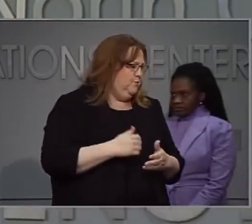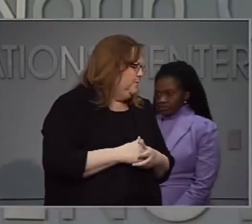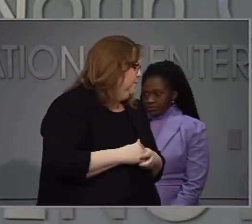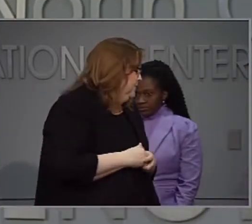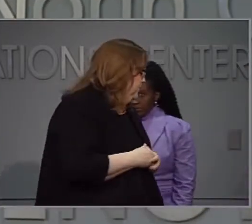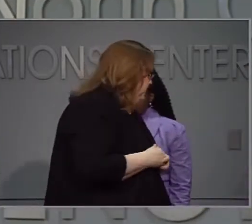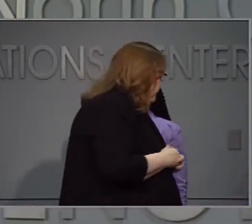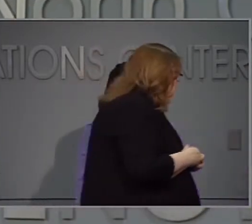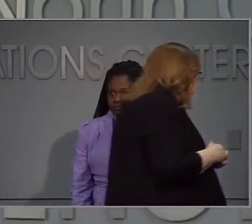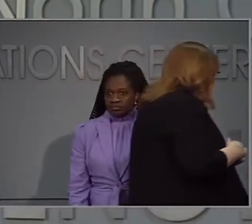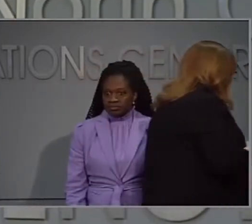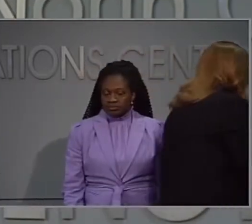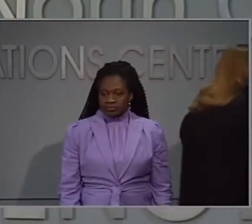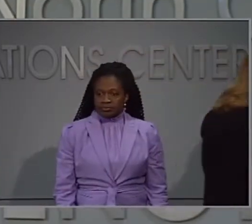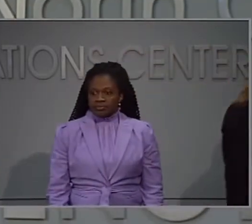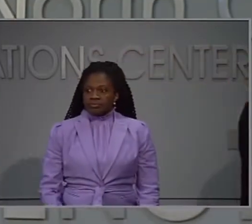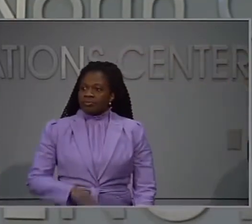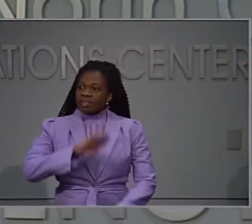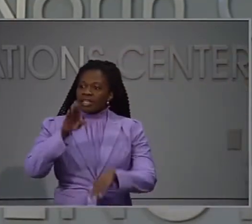Next question, please.